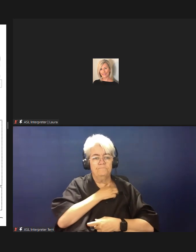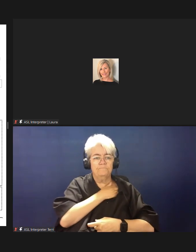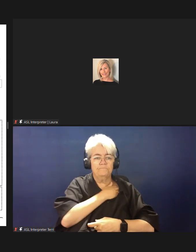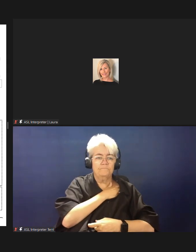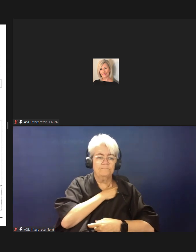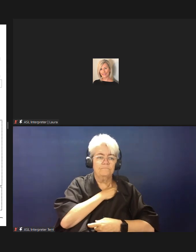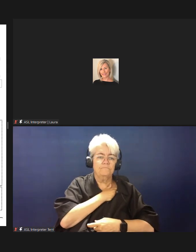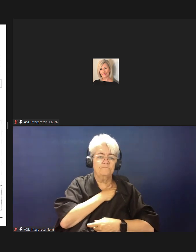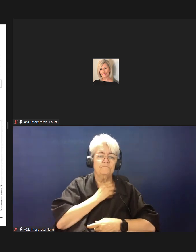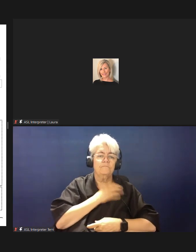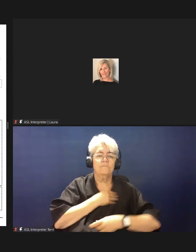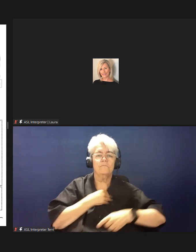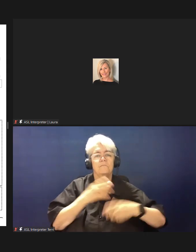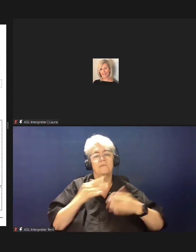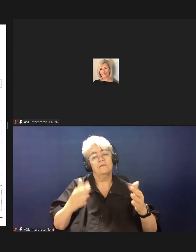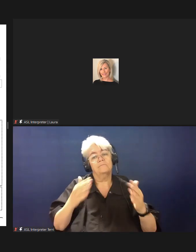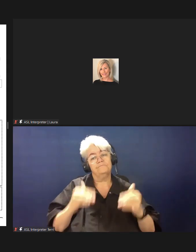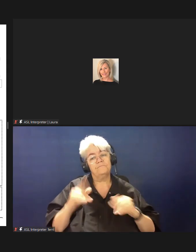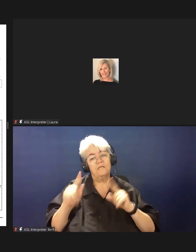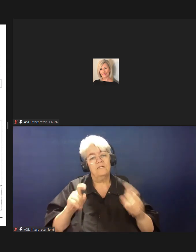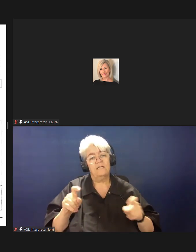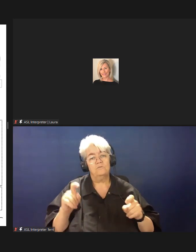The next question is,